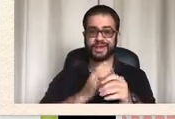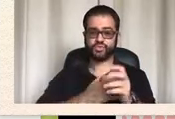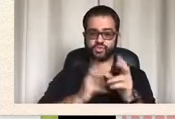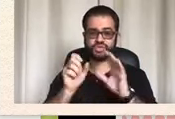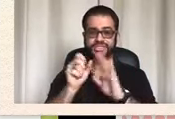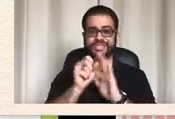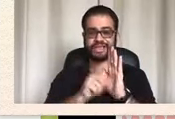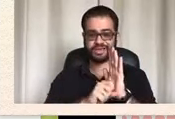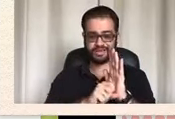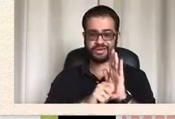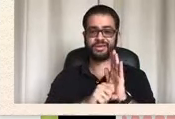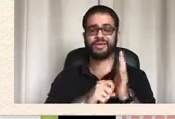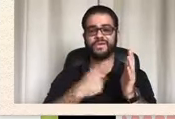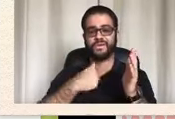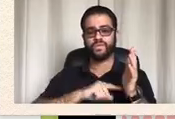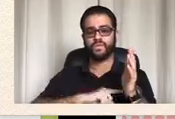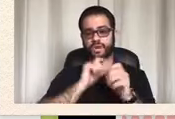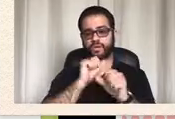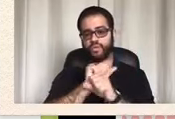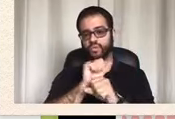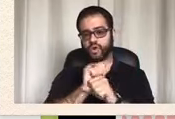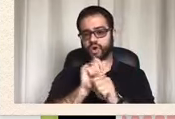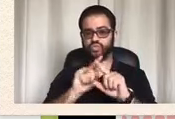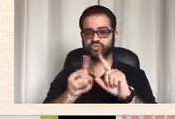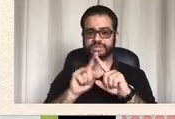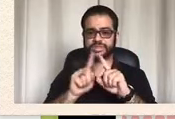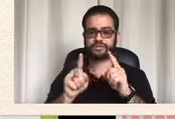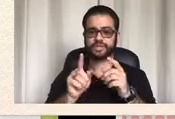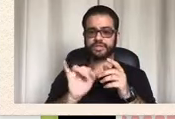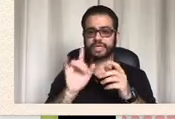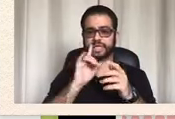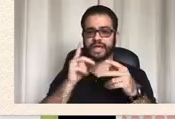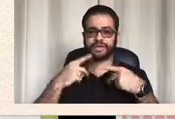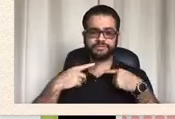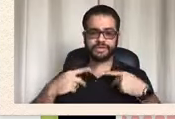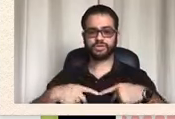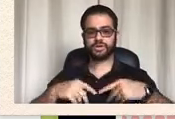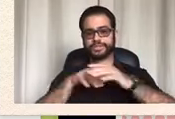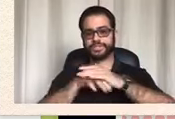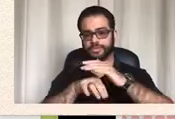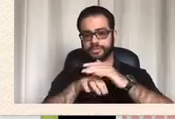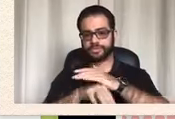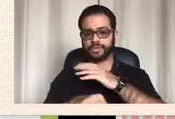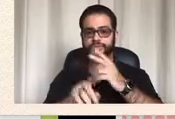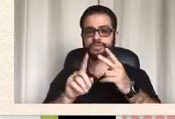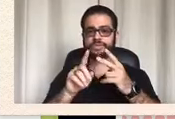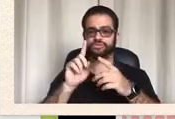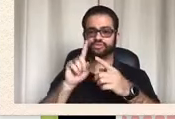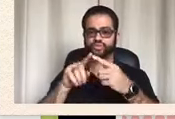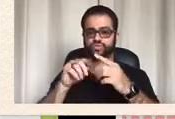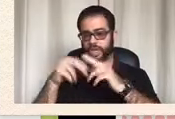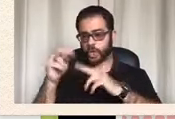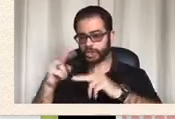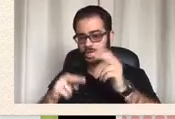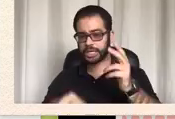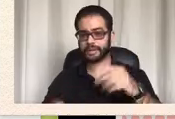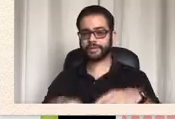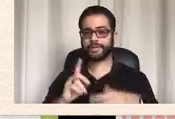on things like physical accessibility to buildings and such, issues